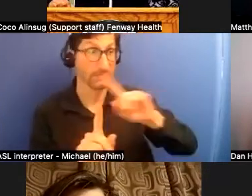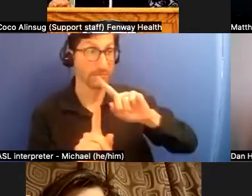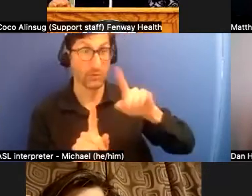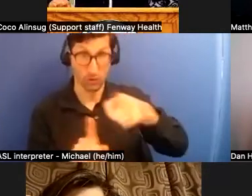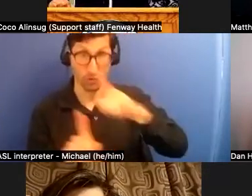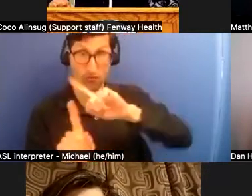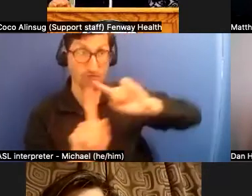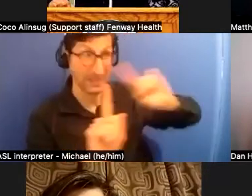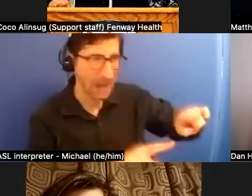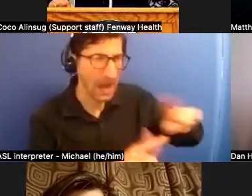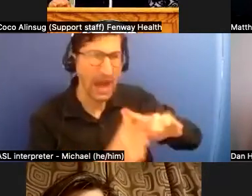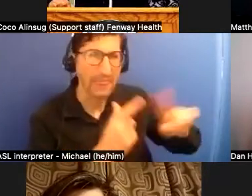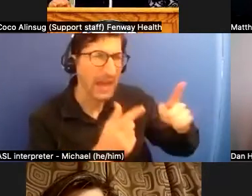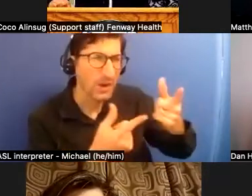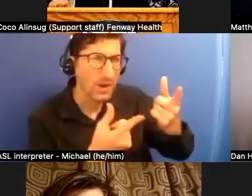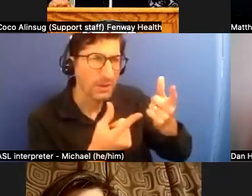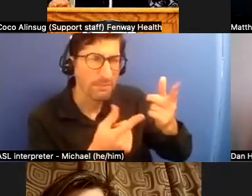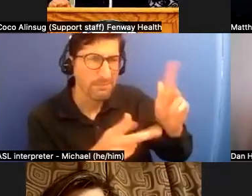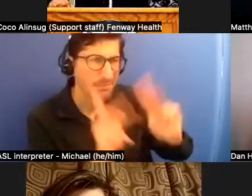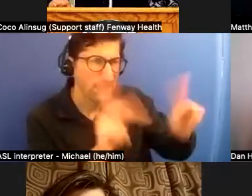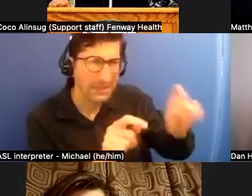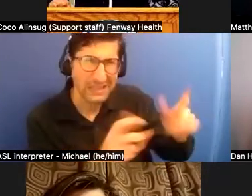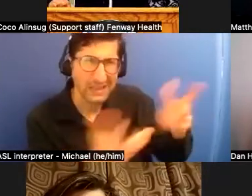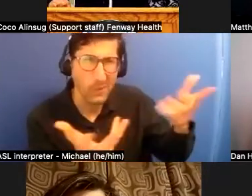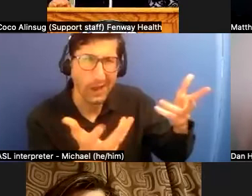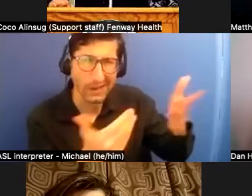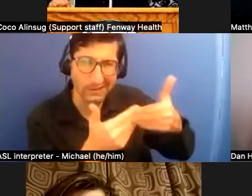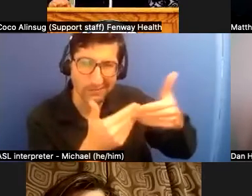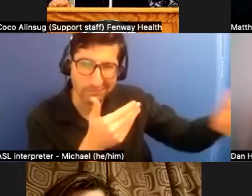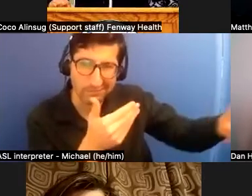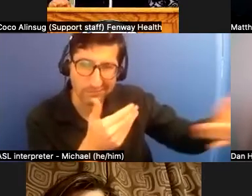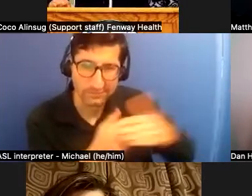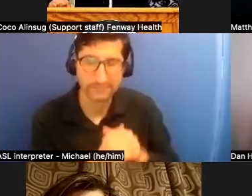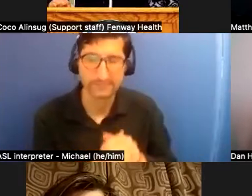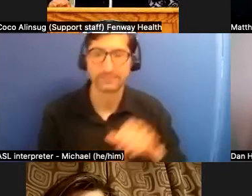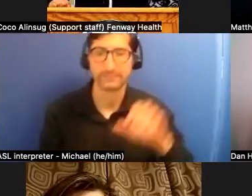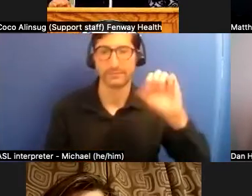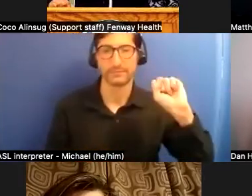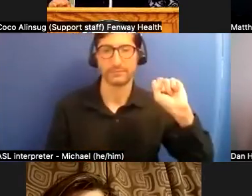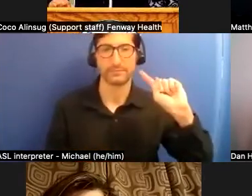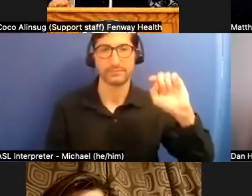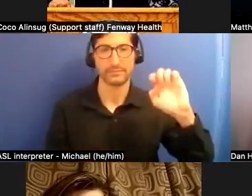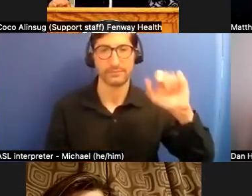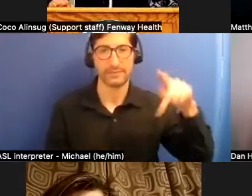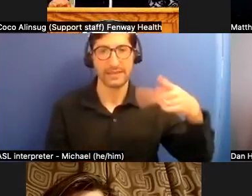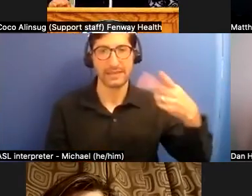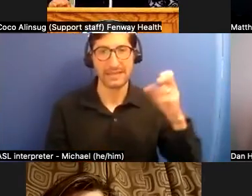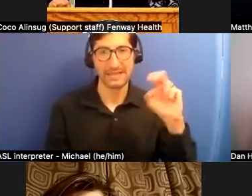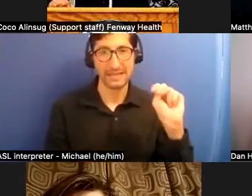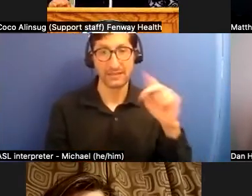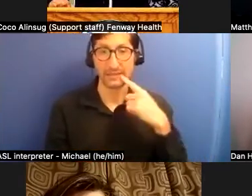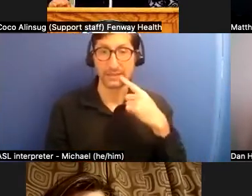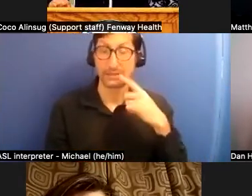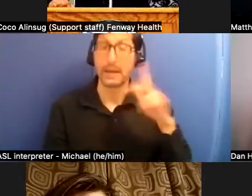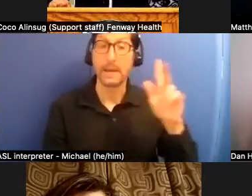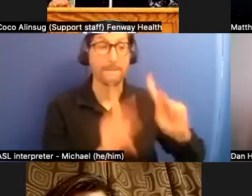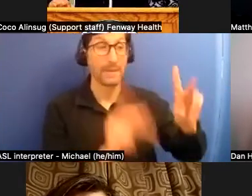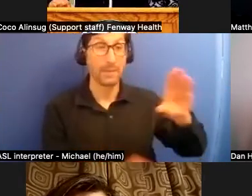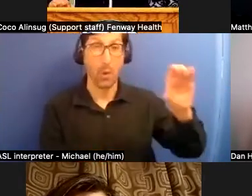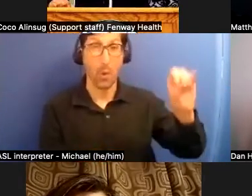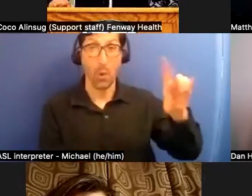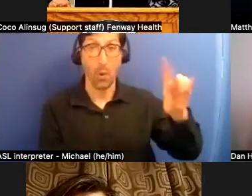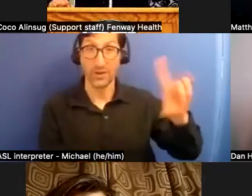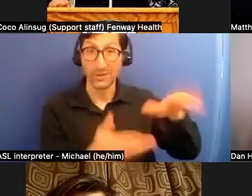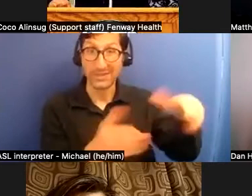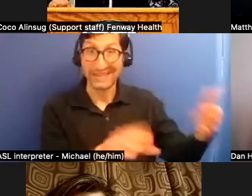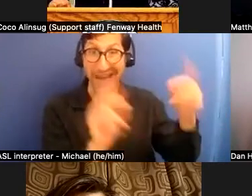overdose? Sure. I mean, I think one thing worth noting is that people don't overdose and die instantly.